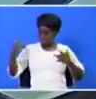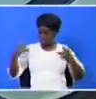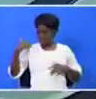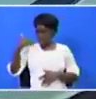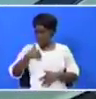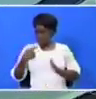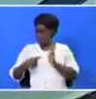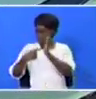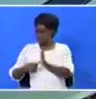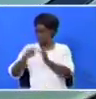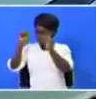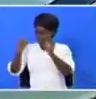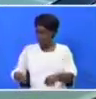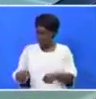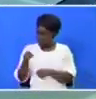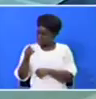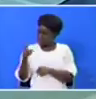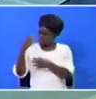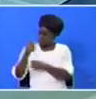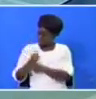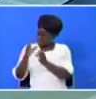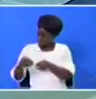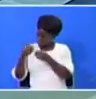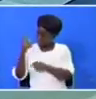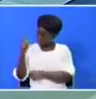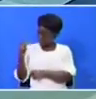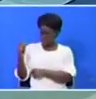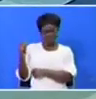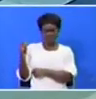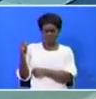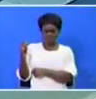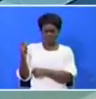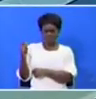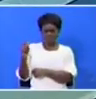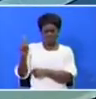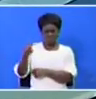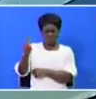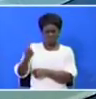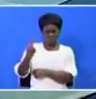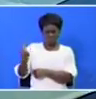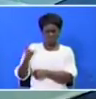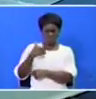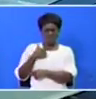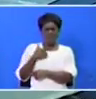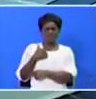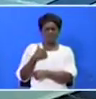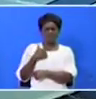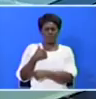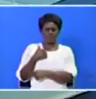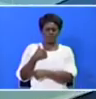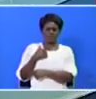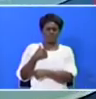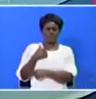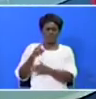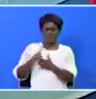to demonstrate that the particular person who's been awarded is raising legitimate questions in terms of legitimacy and credibility. Mr. Brother,